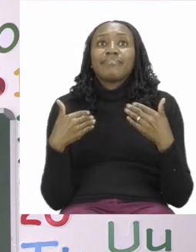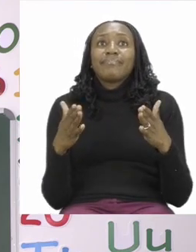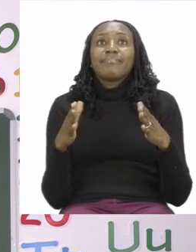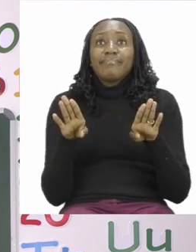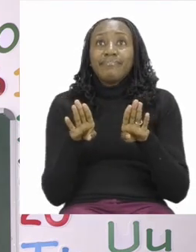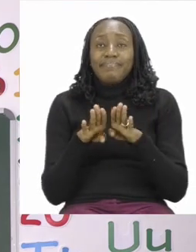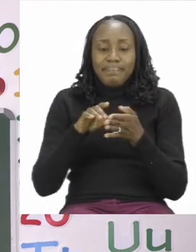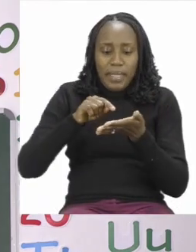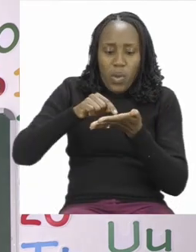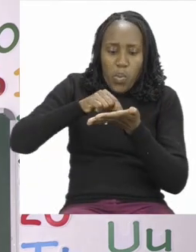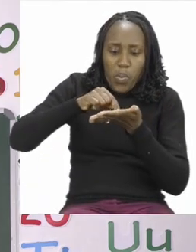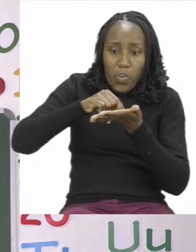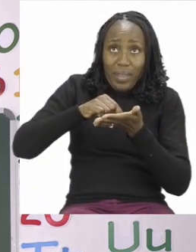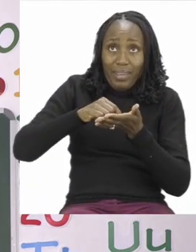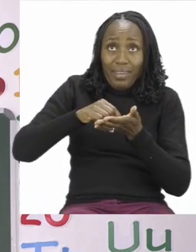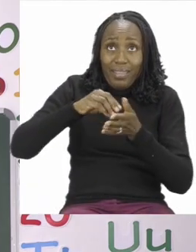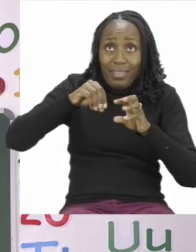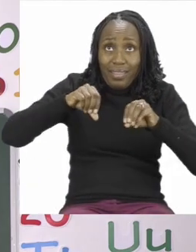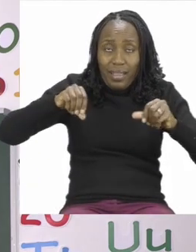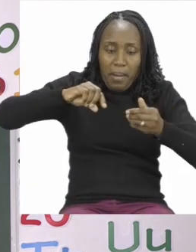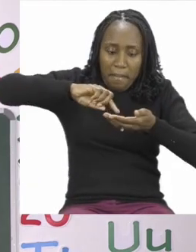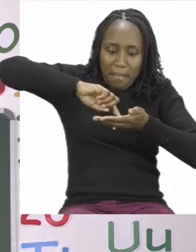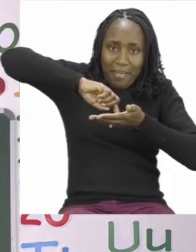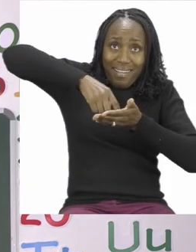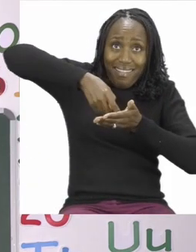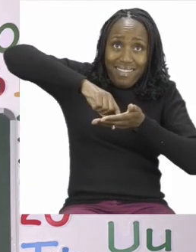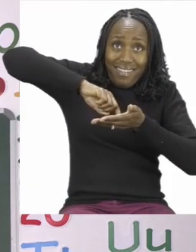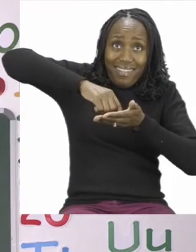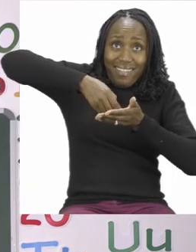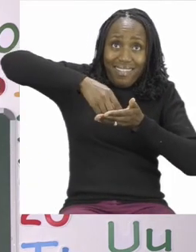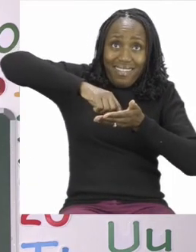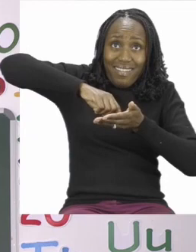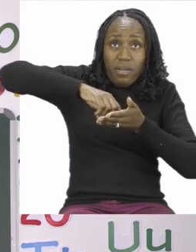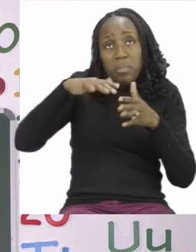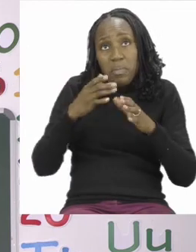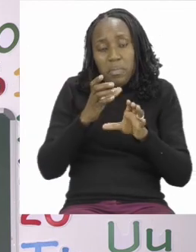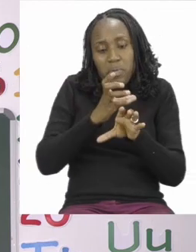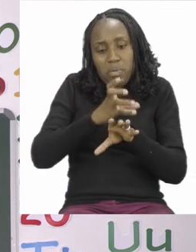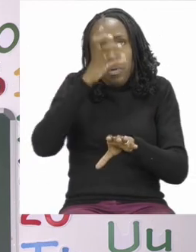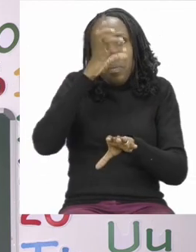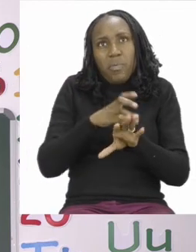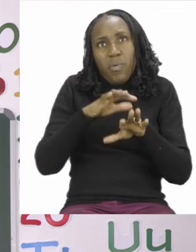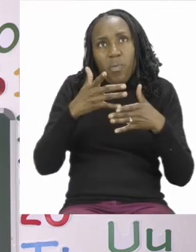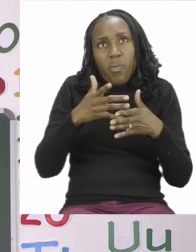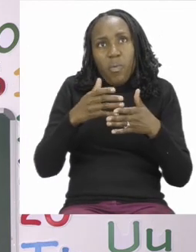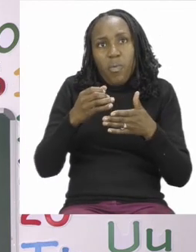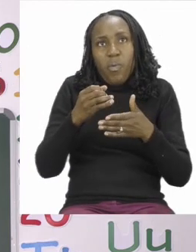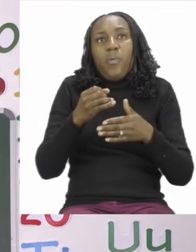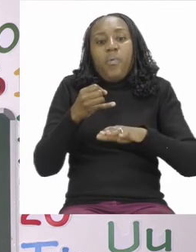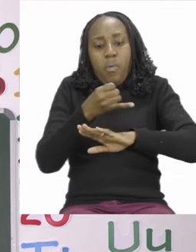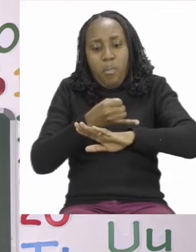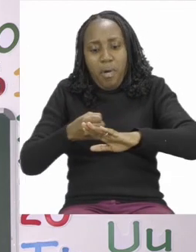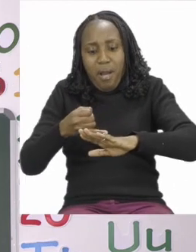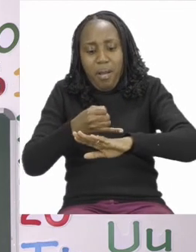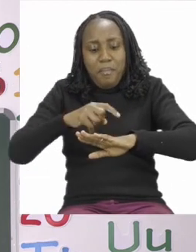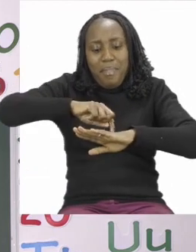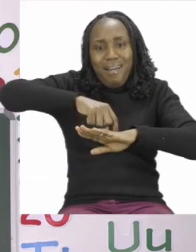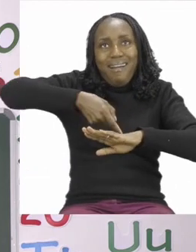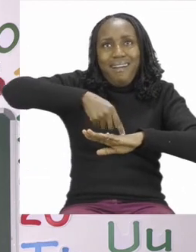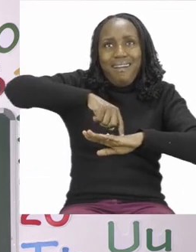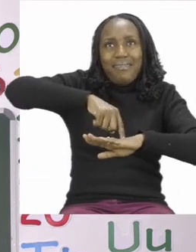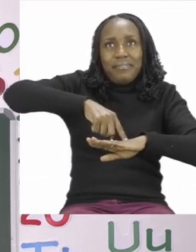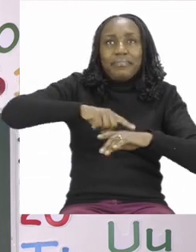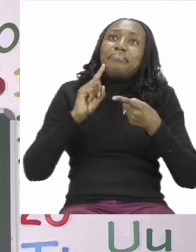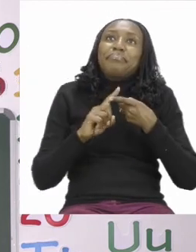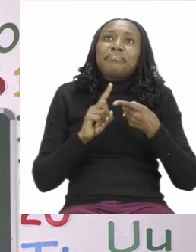hole in the soil. Now it can be either in a container or in the ground. So that's the